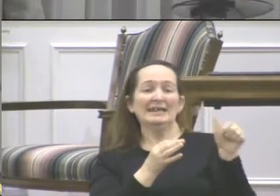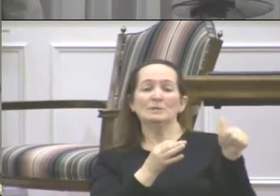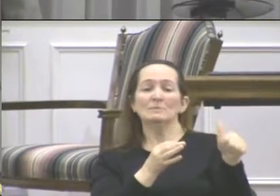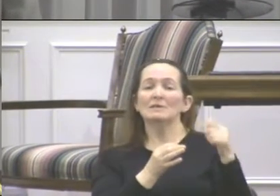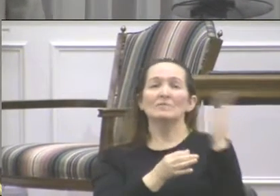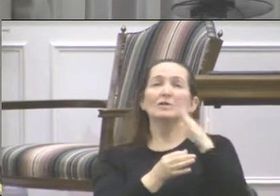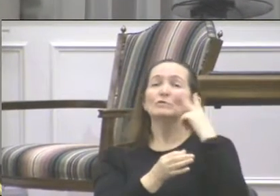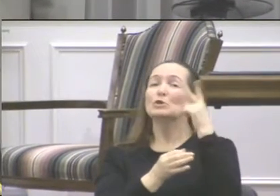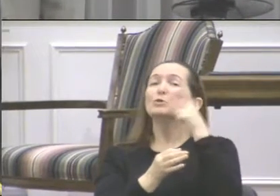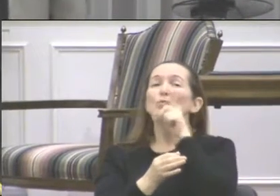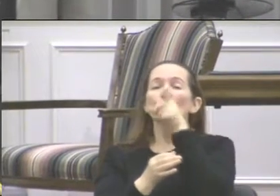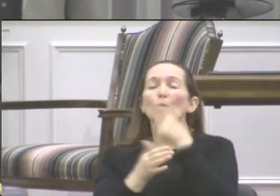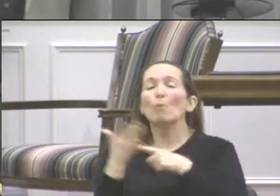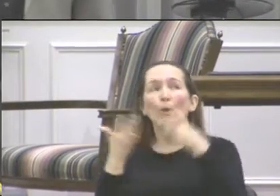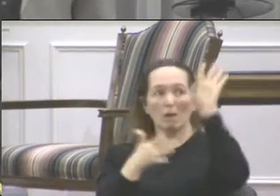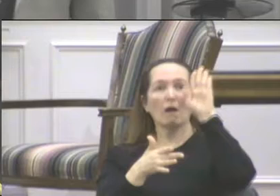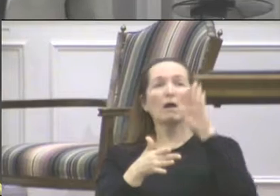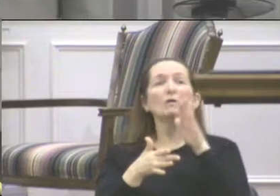to settled.